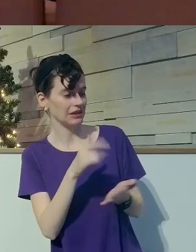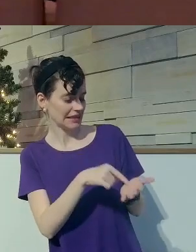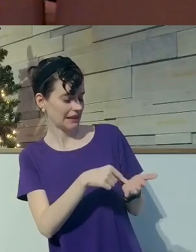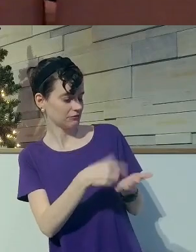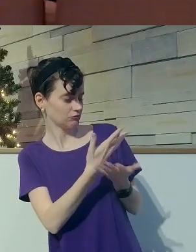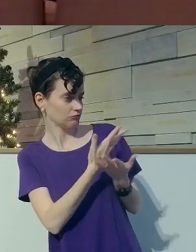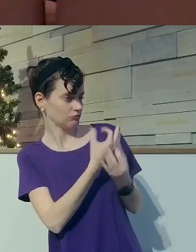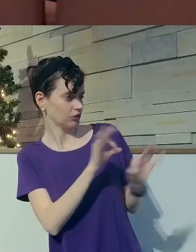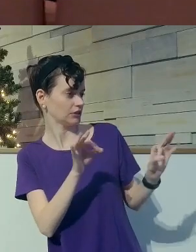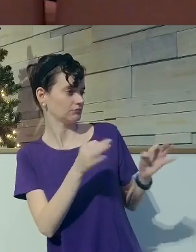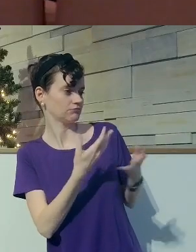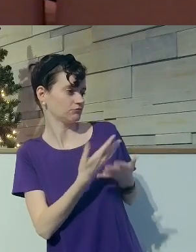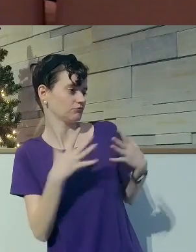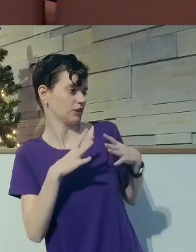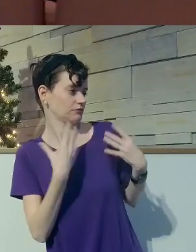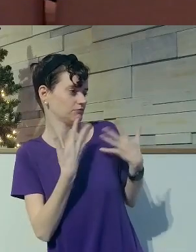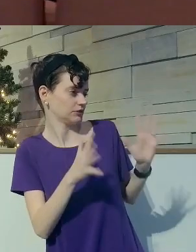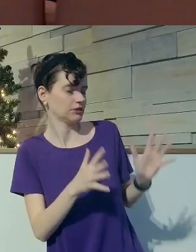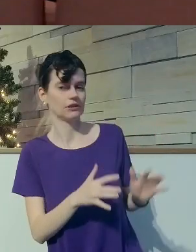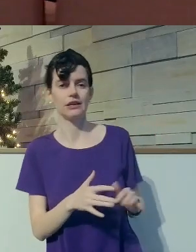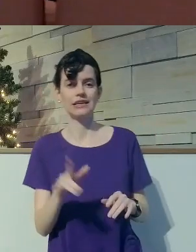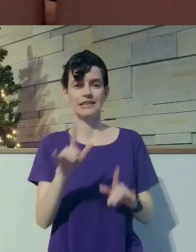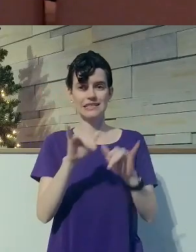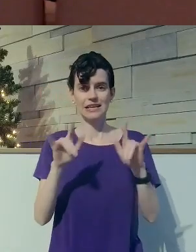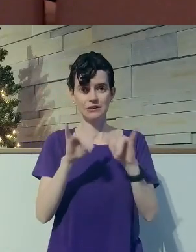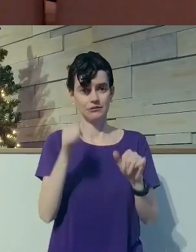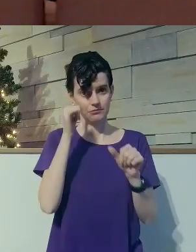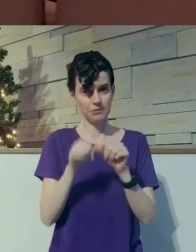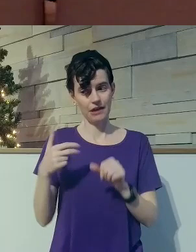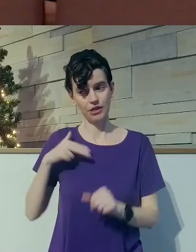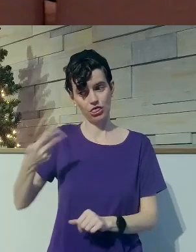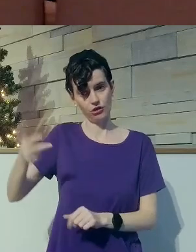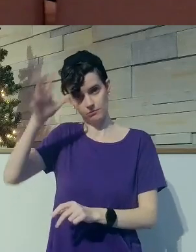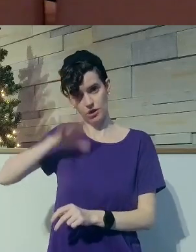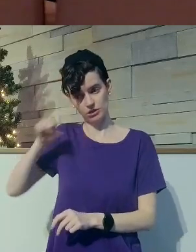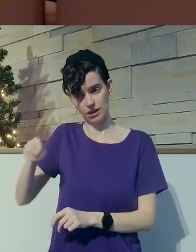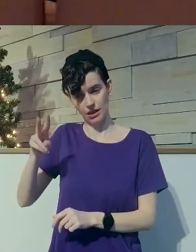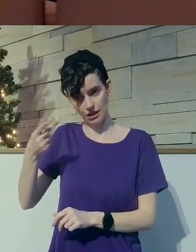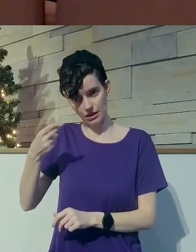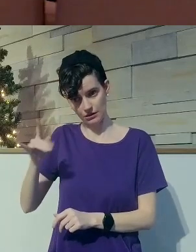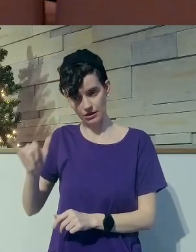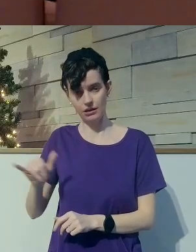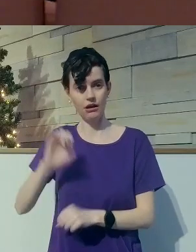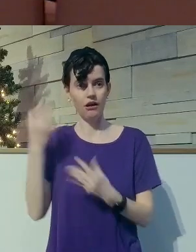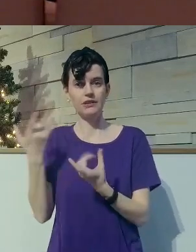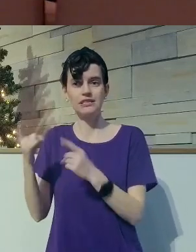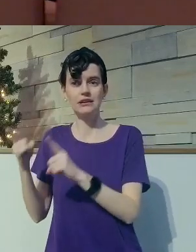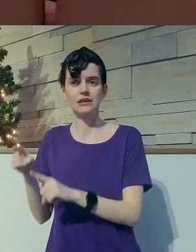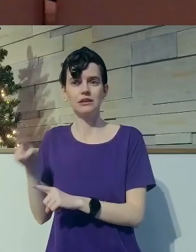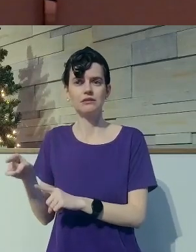that debt. Well, about the same time, remember there's a third guy. There's Harry, right? While all of this is going